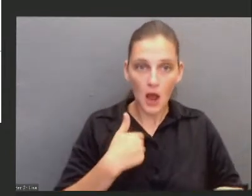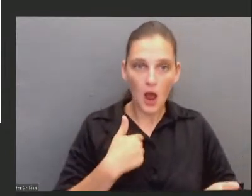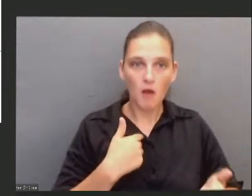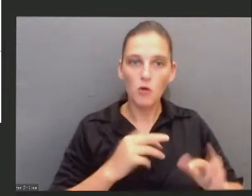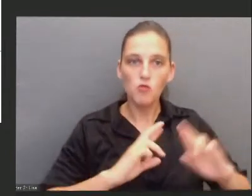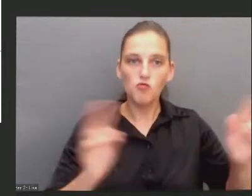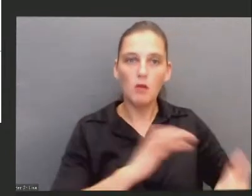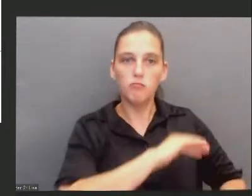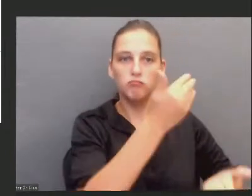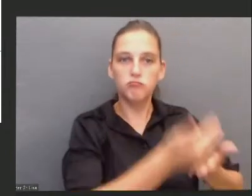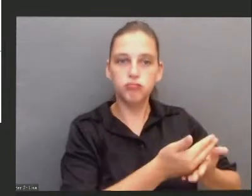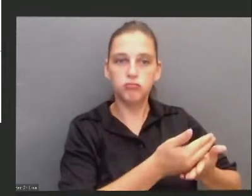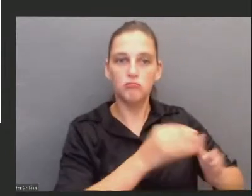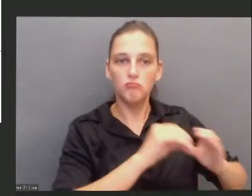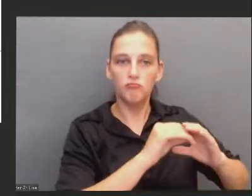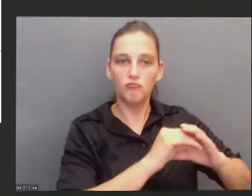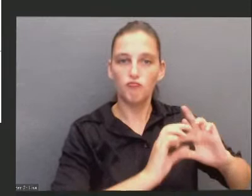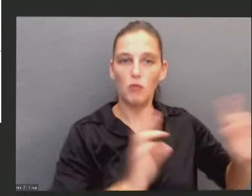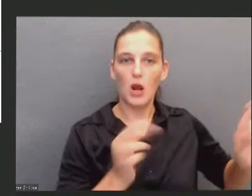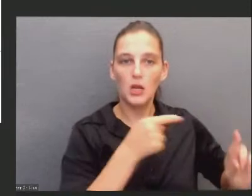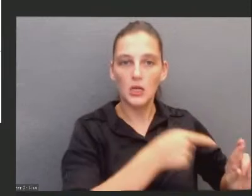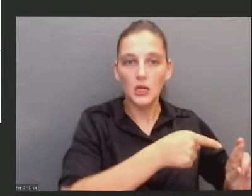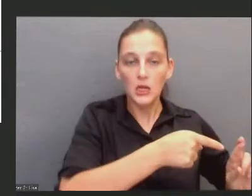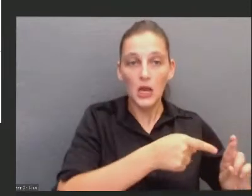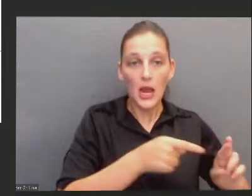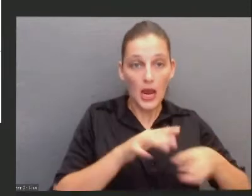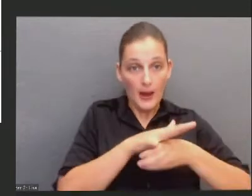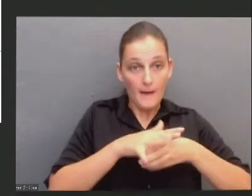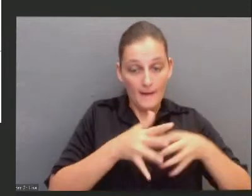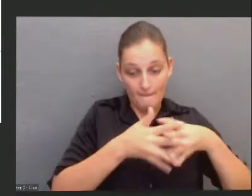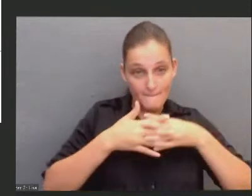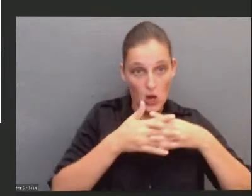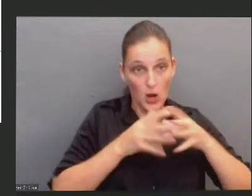and rapidly deploy safety equipment to where it's needed most